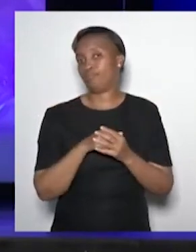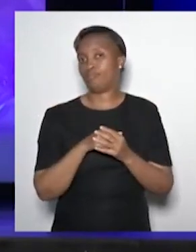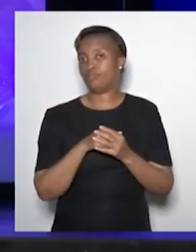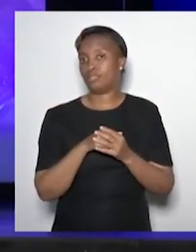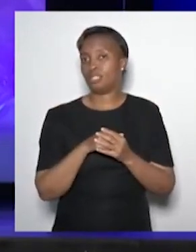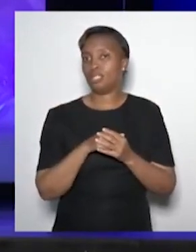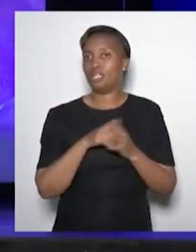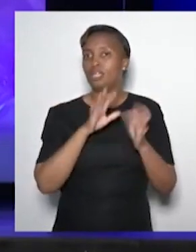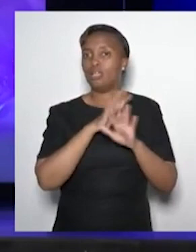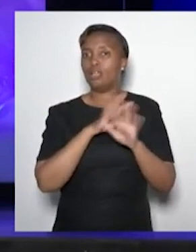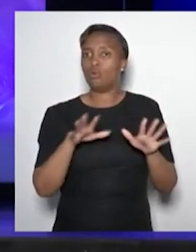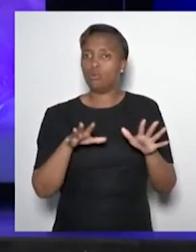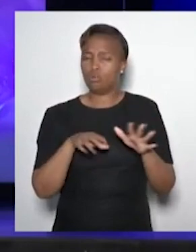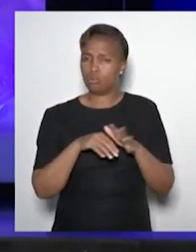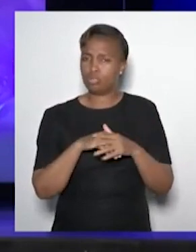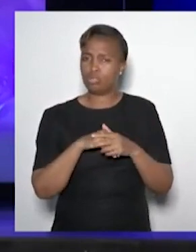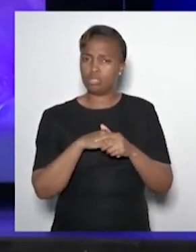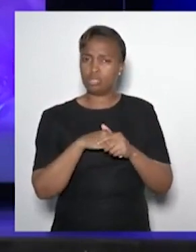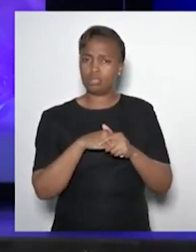integrity.